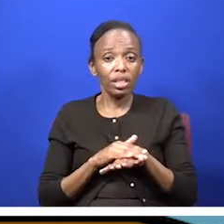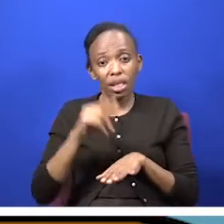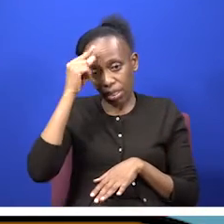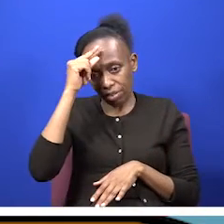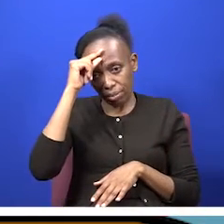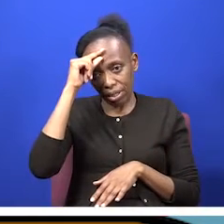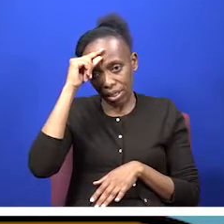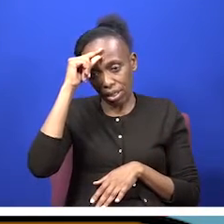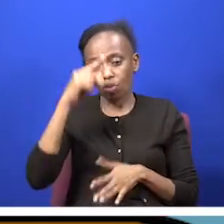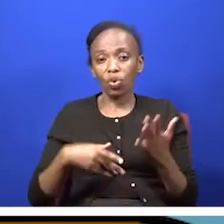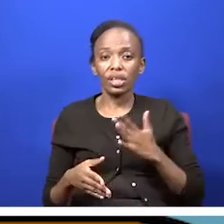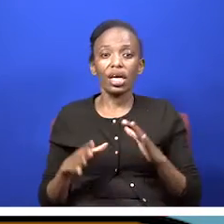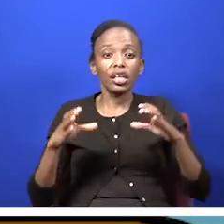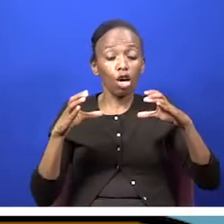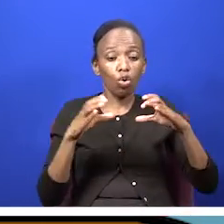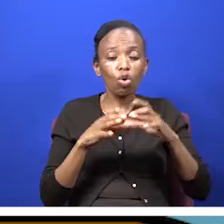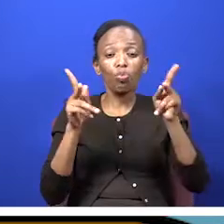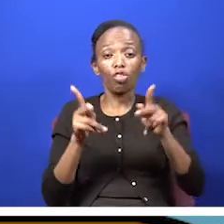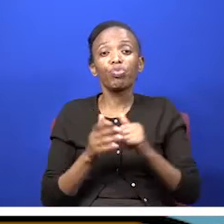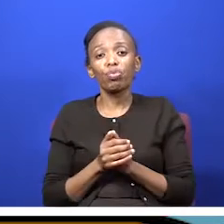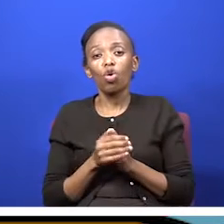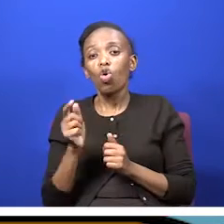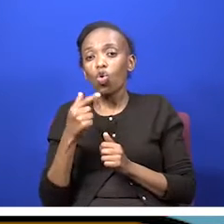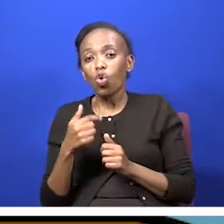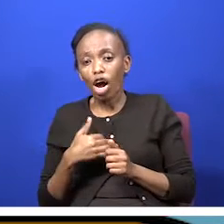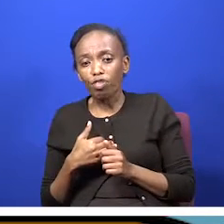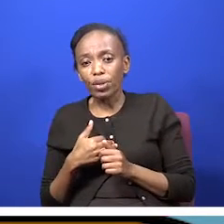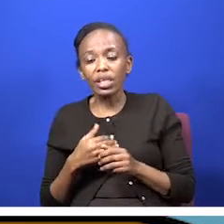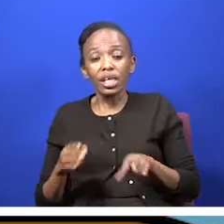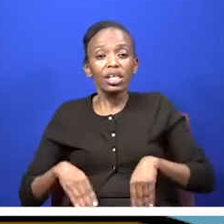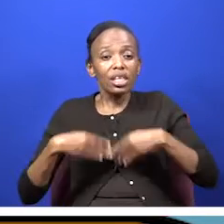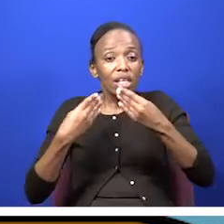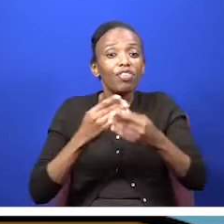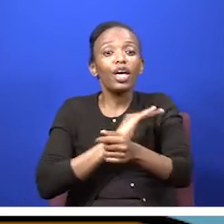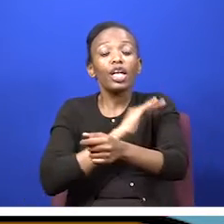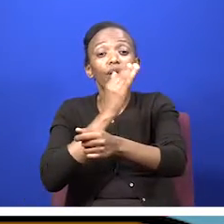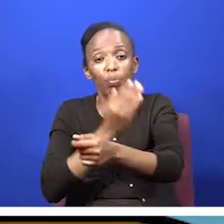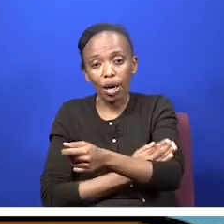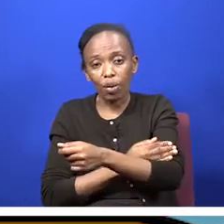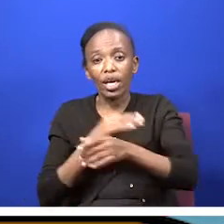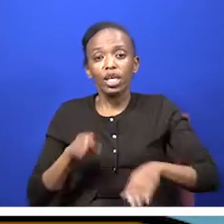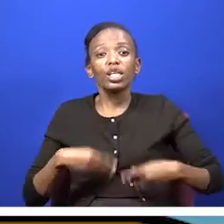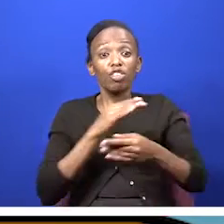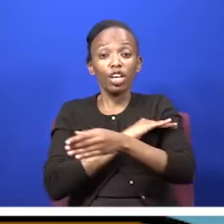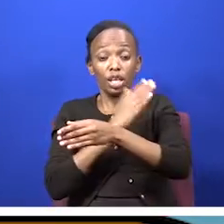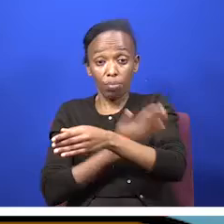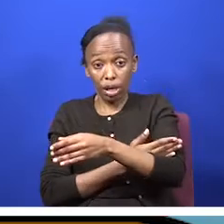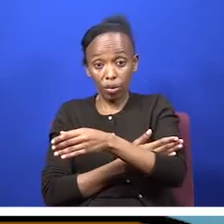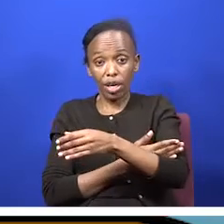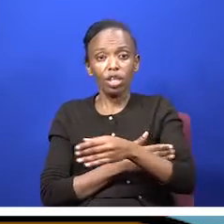girl. Government is a group of people who have been given power. Who have been